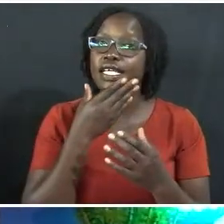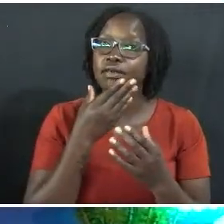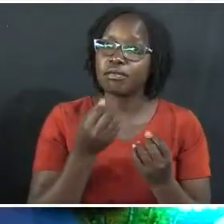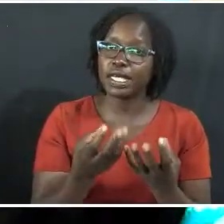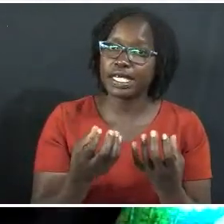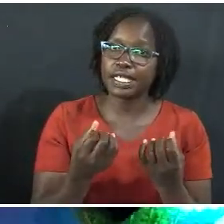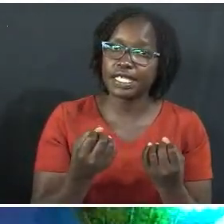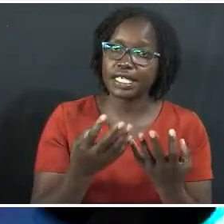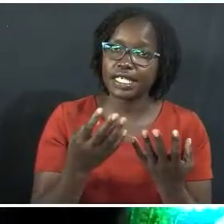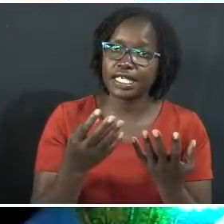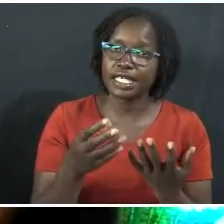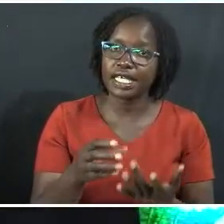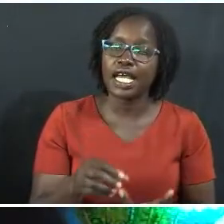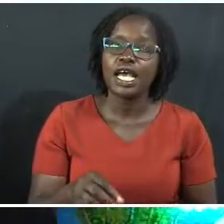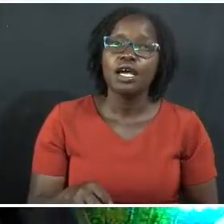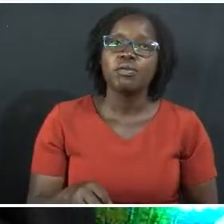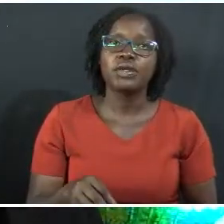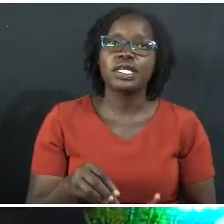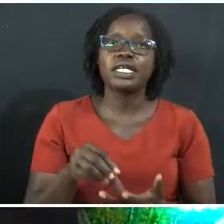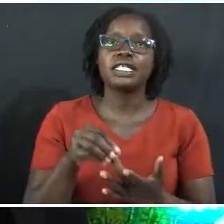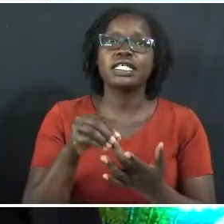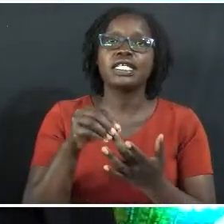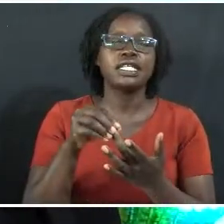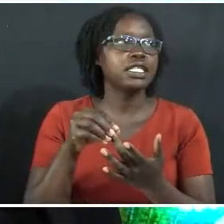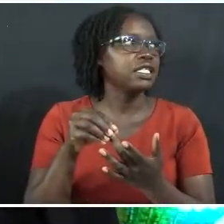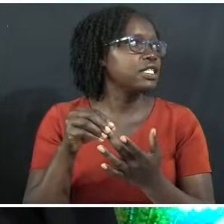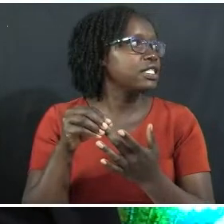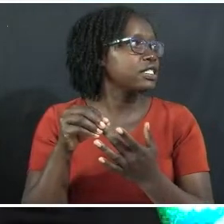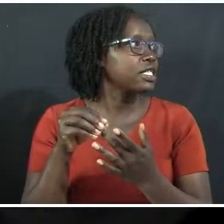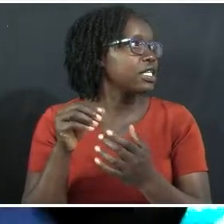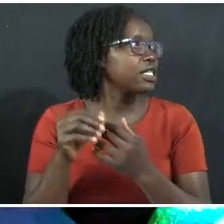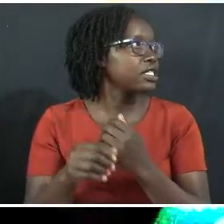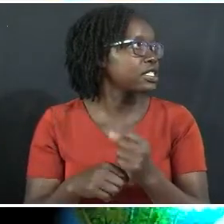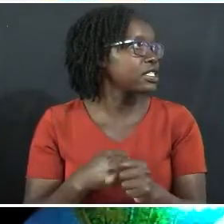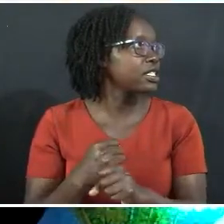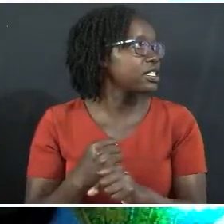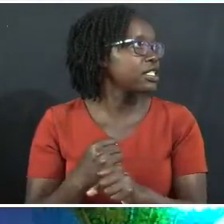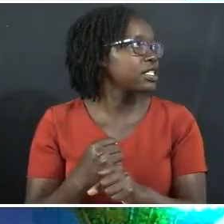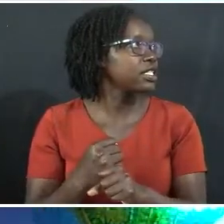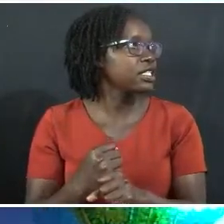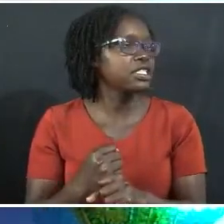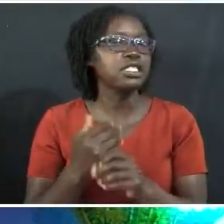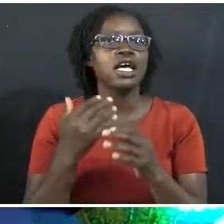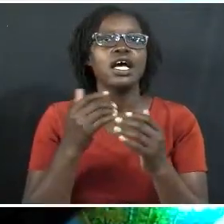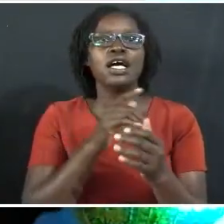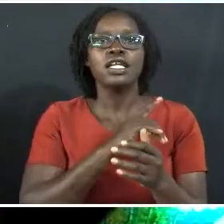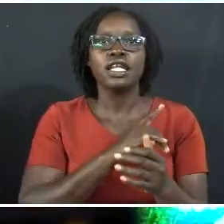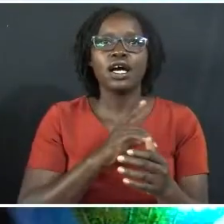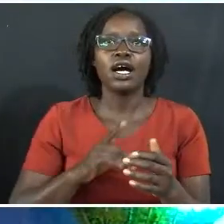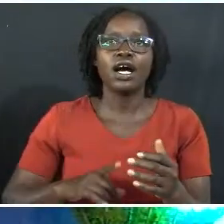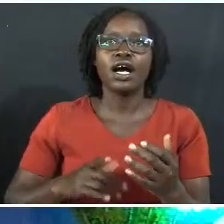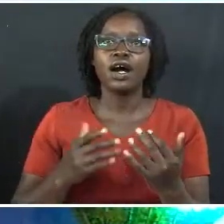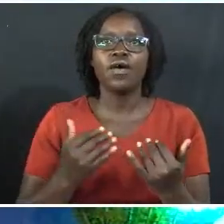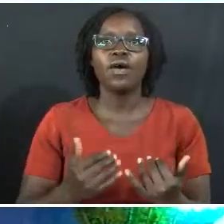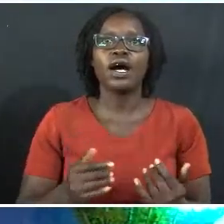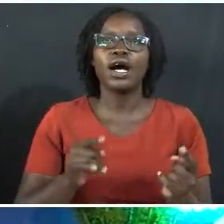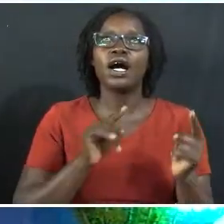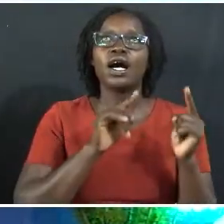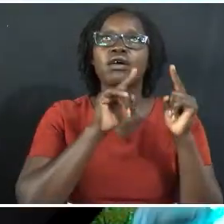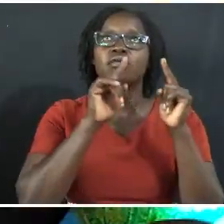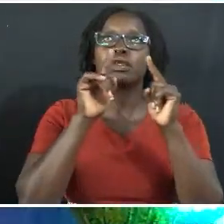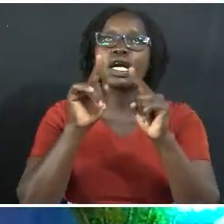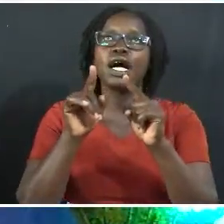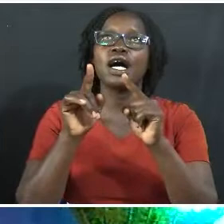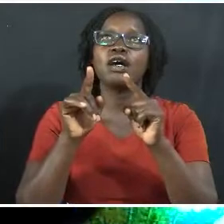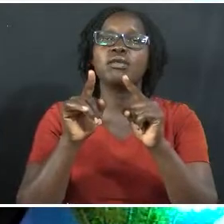I need a special prayer from you. I just want to be rededicated to God. And